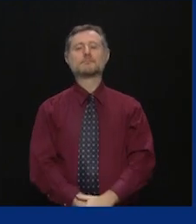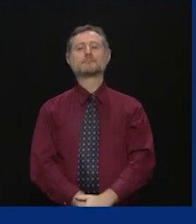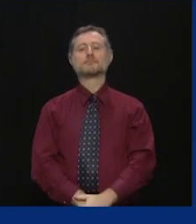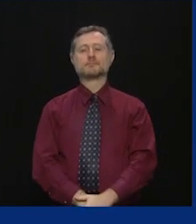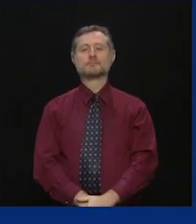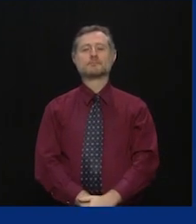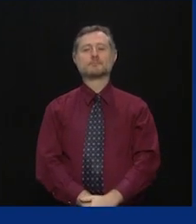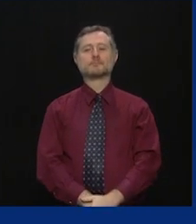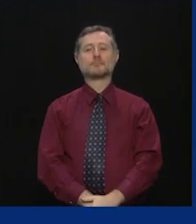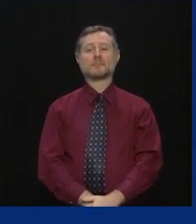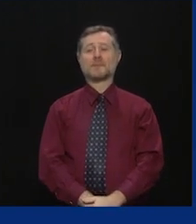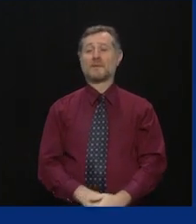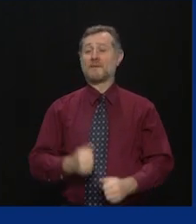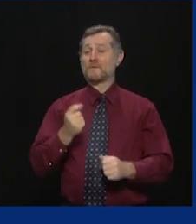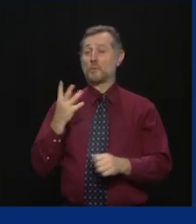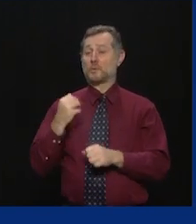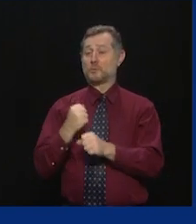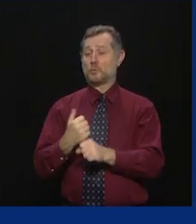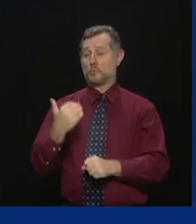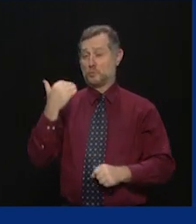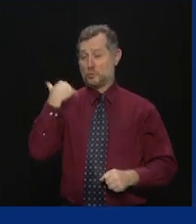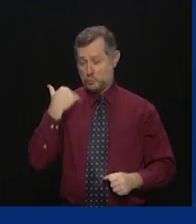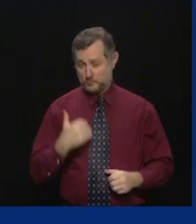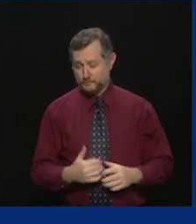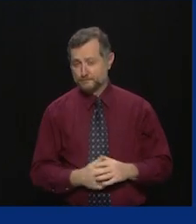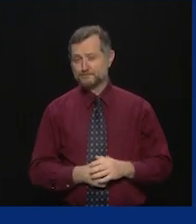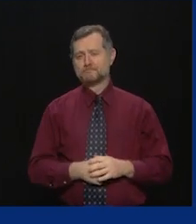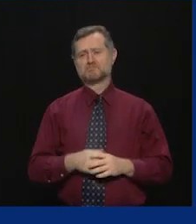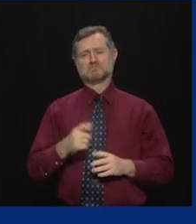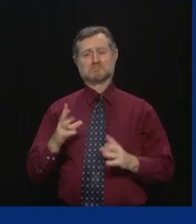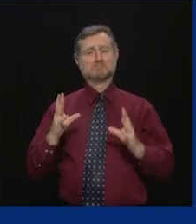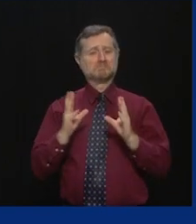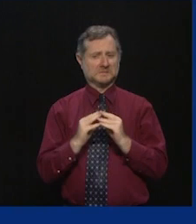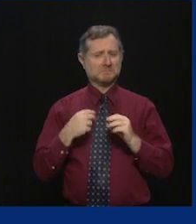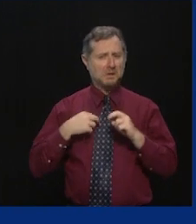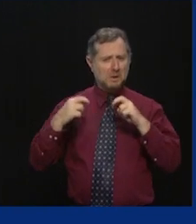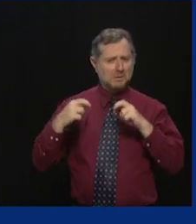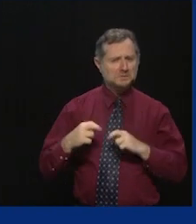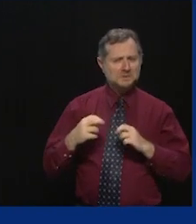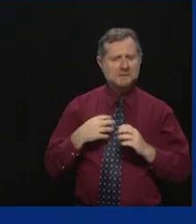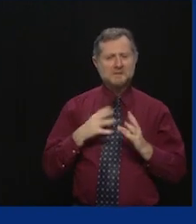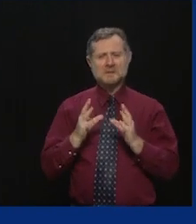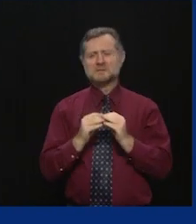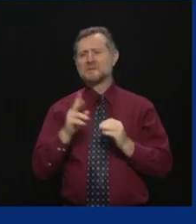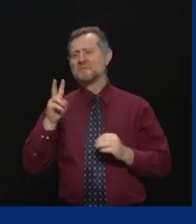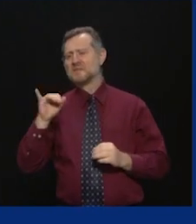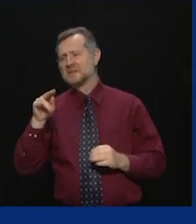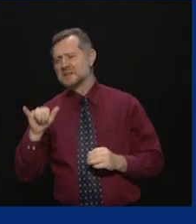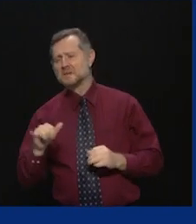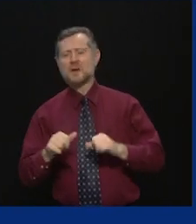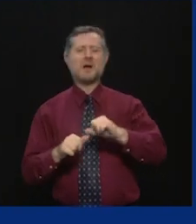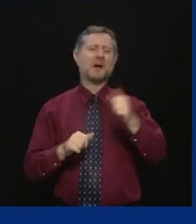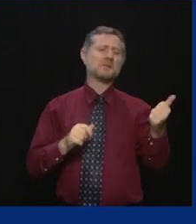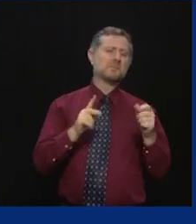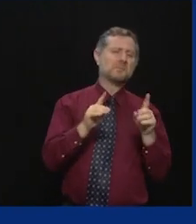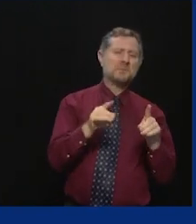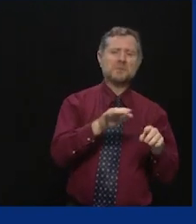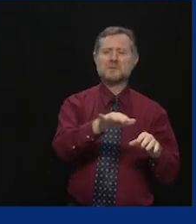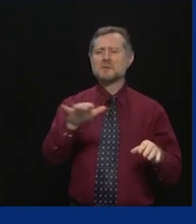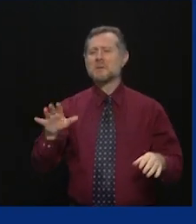A few years ago, we were in a meeting, Vinny and others and Bob,